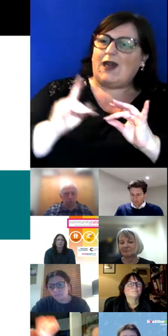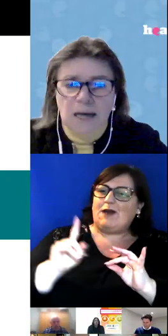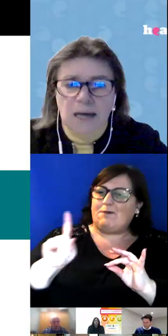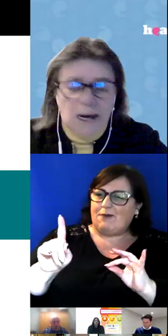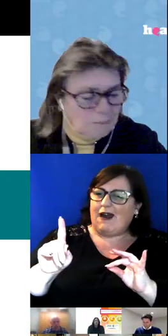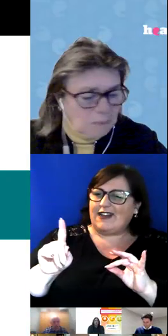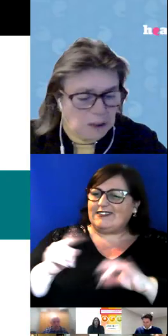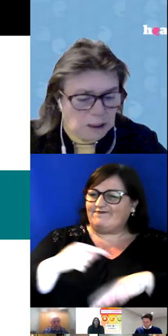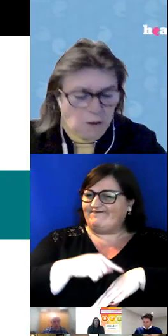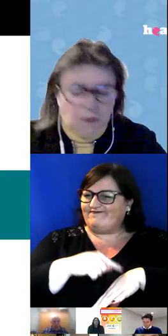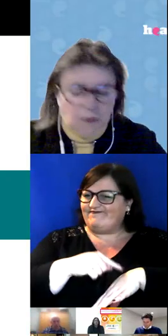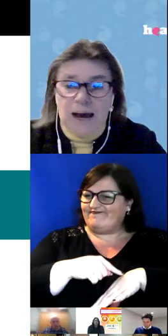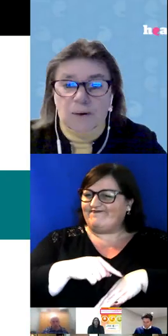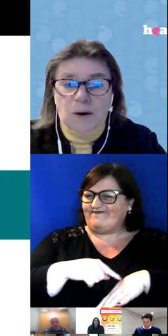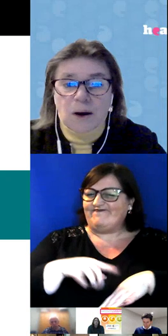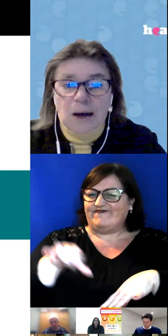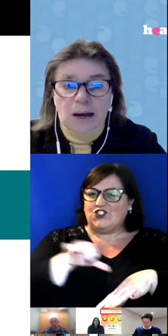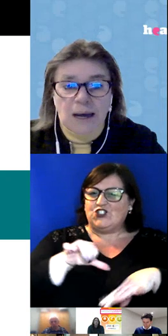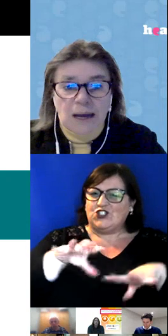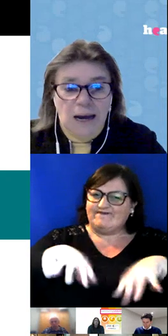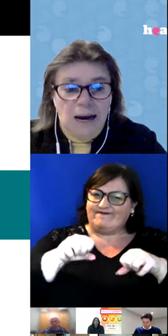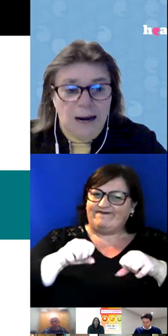really kick on now.